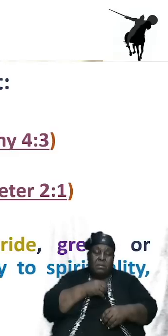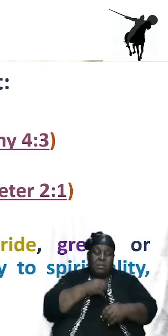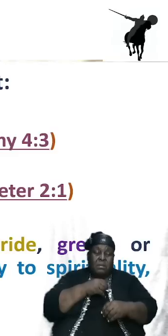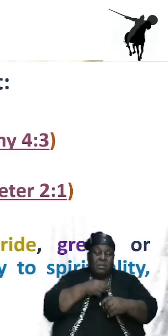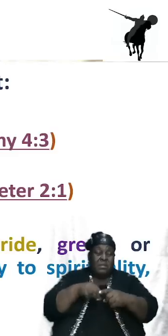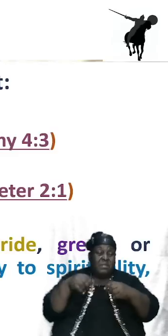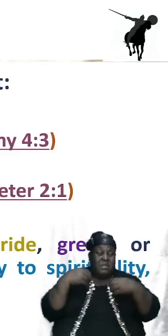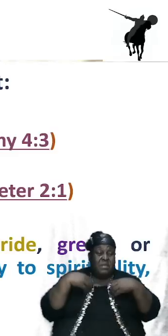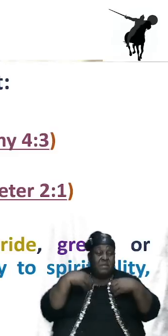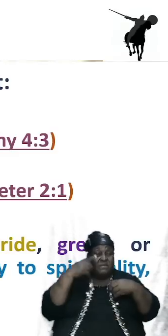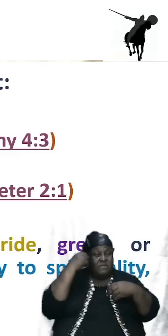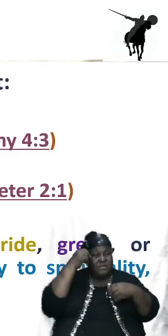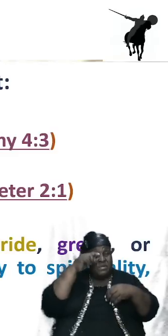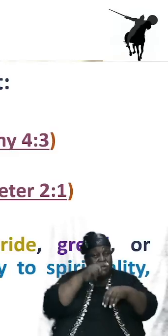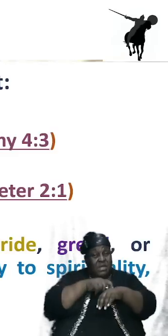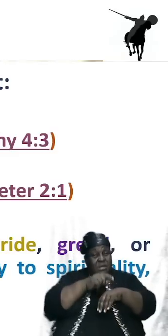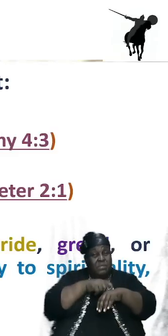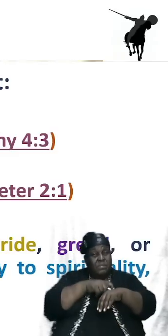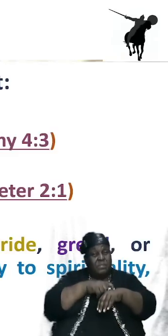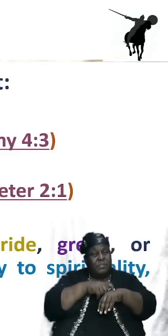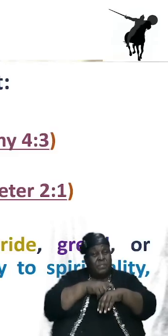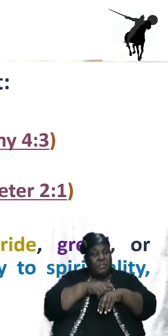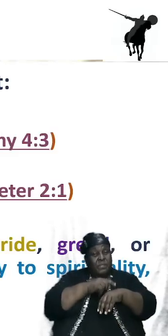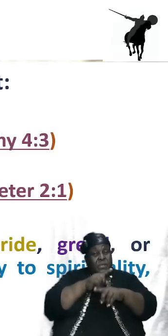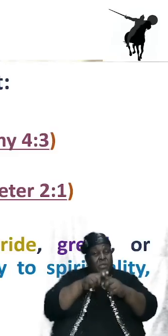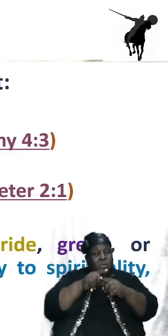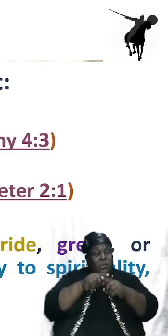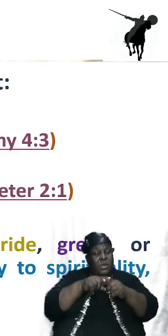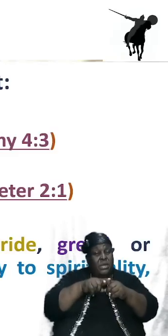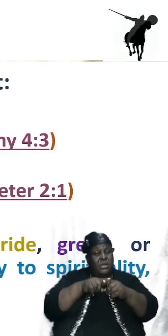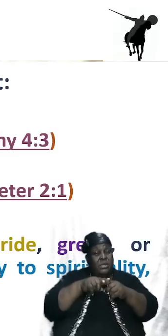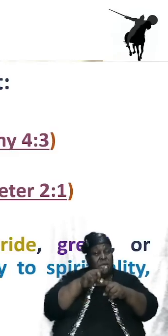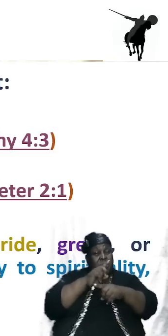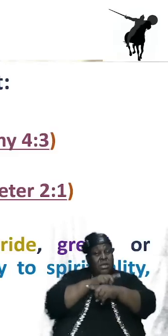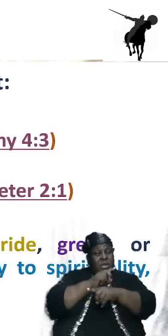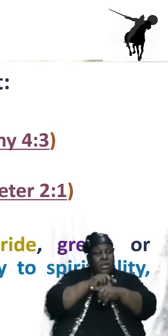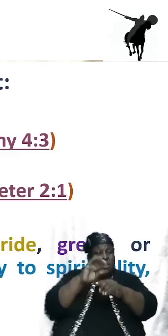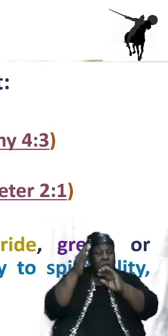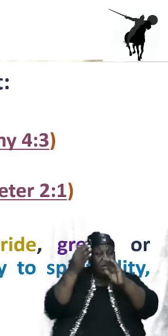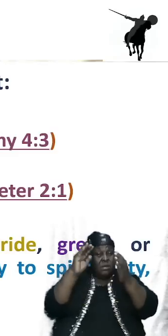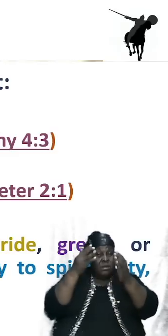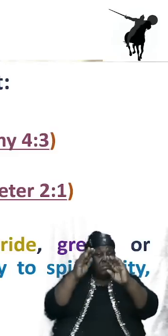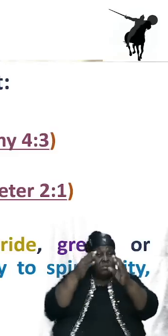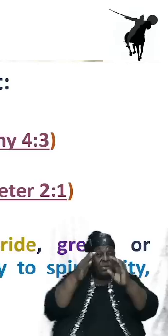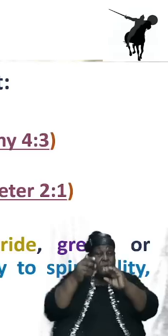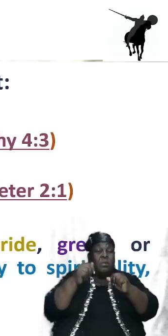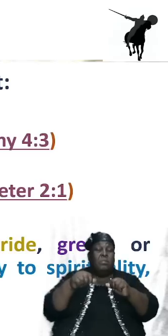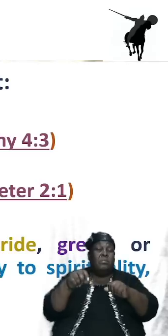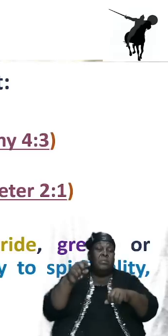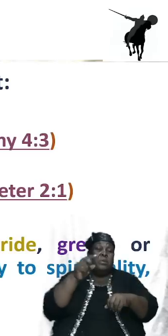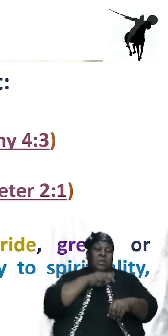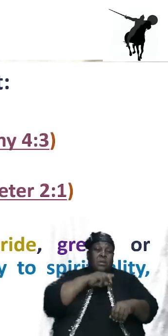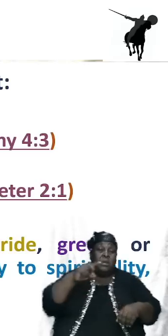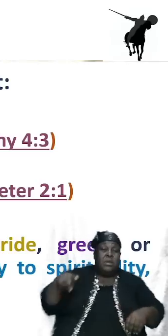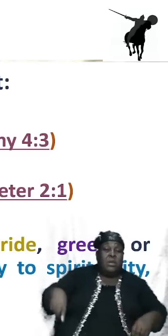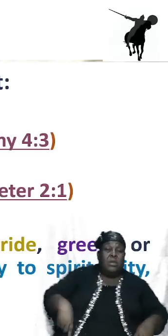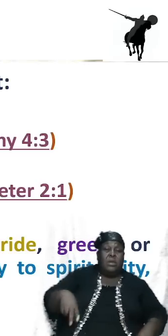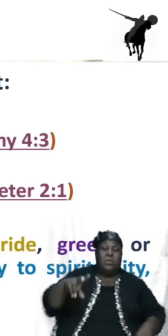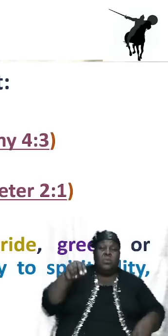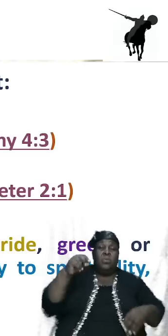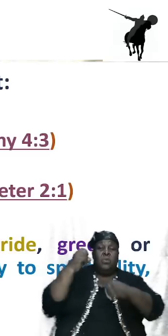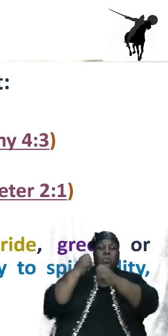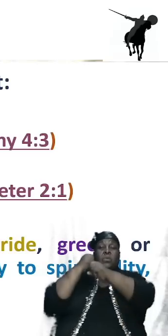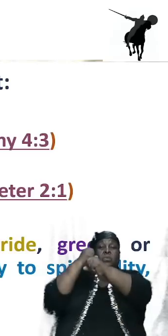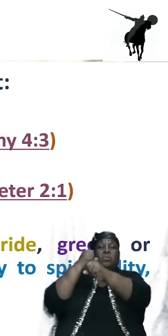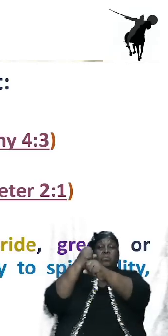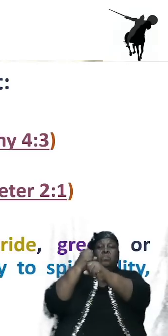while. And when David became king, so all through the reign of Saul, there was no Ark for a long period